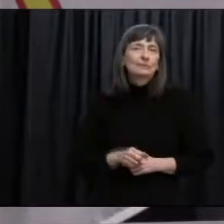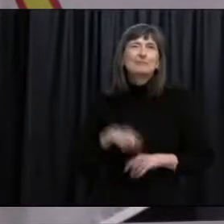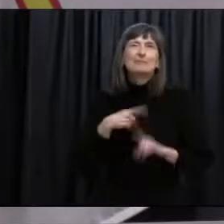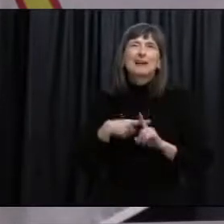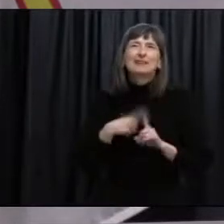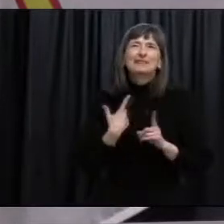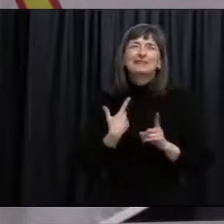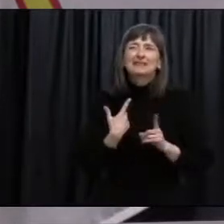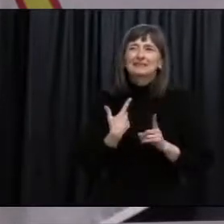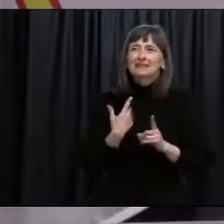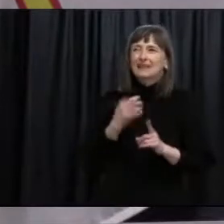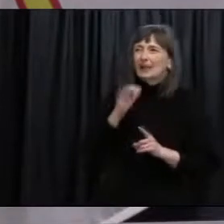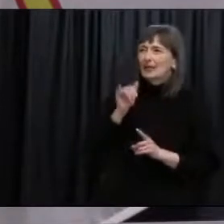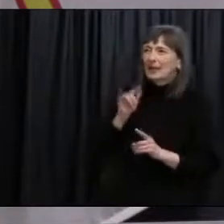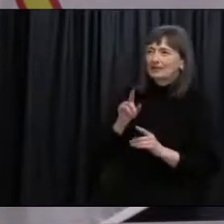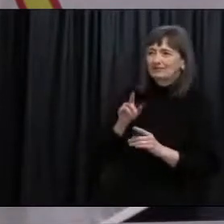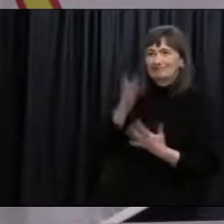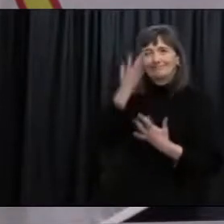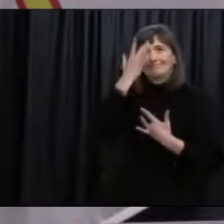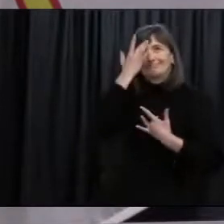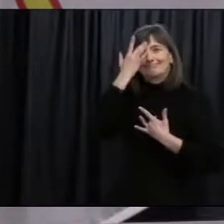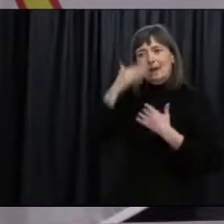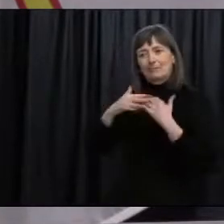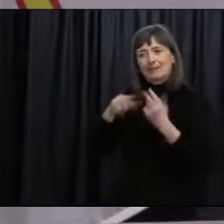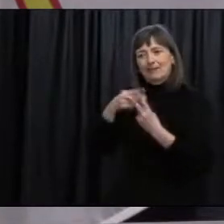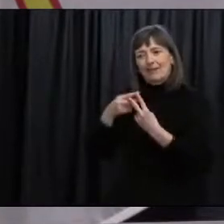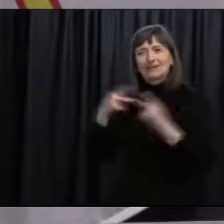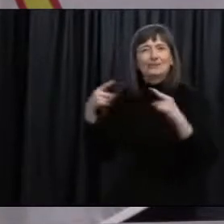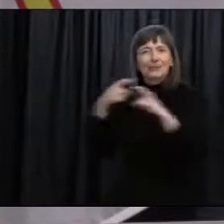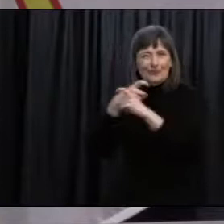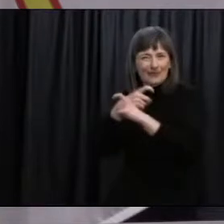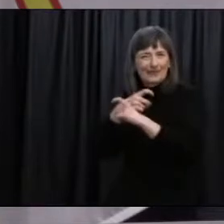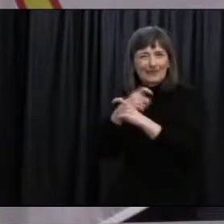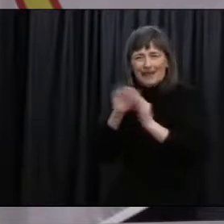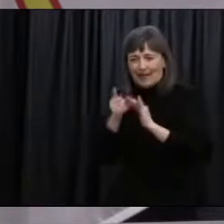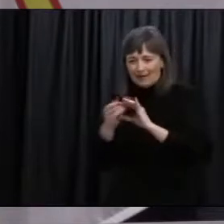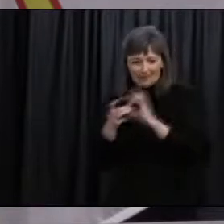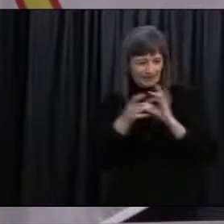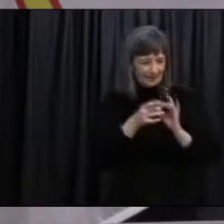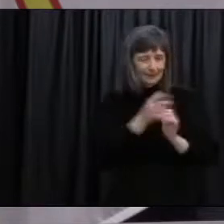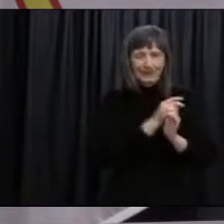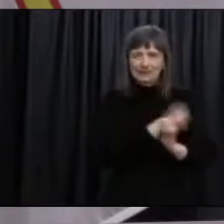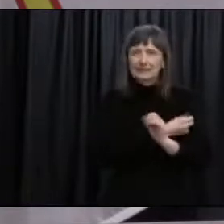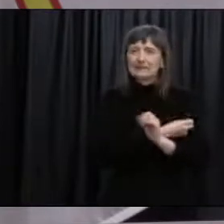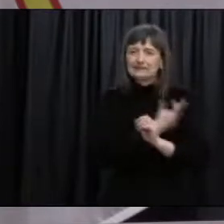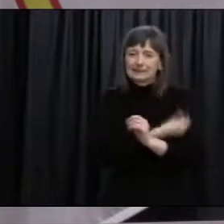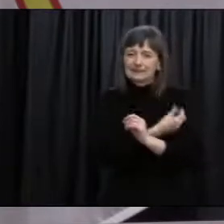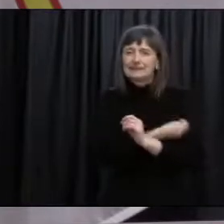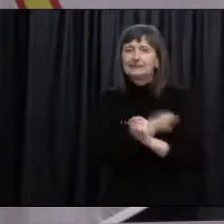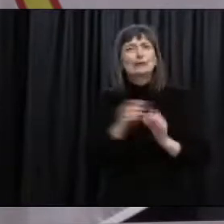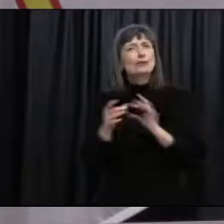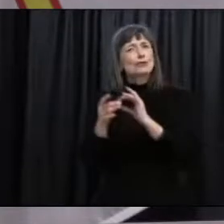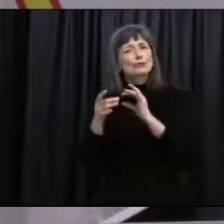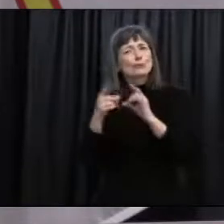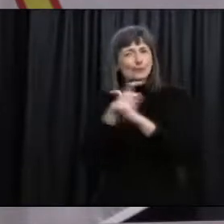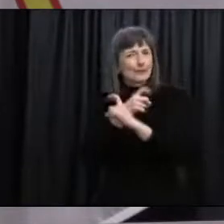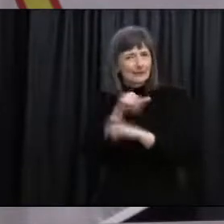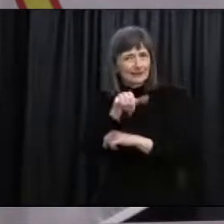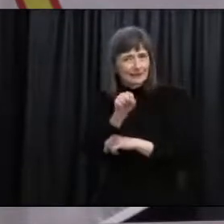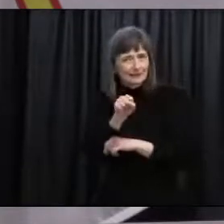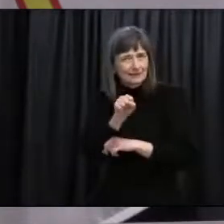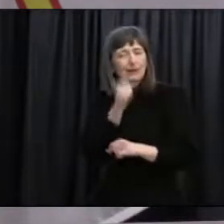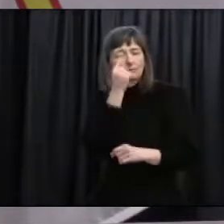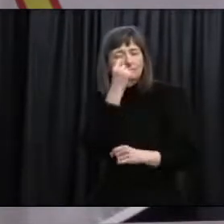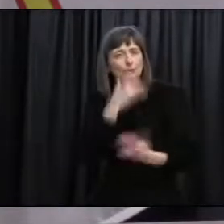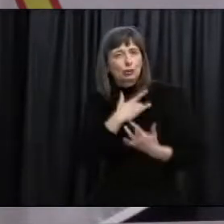complicated condition. So I understand that people are concerned. So the first thing I would say is